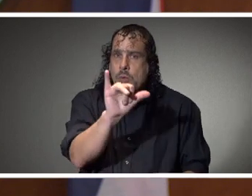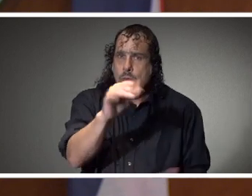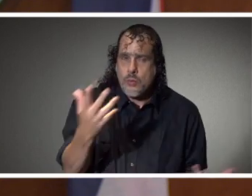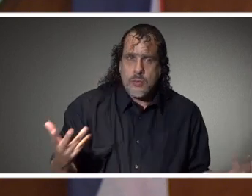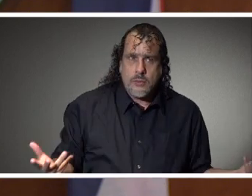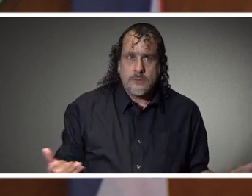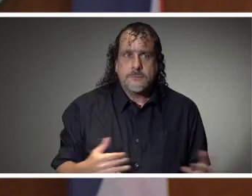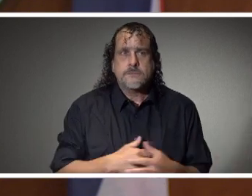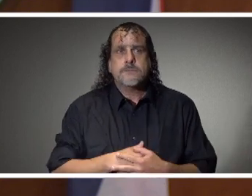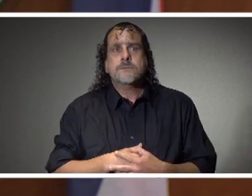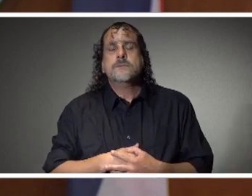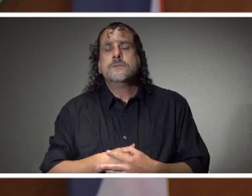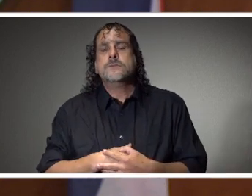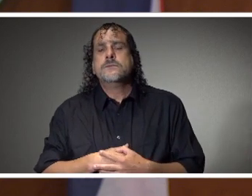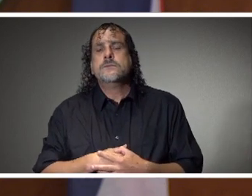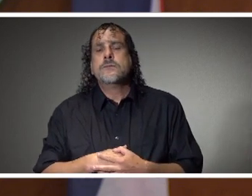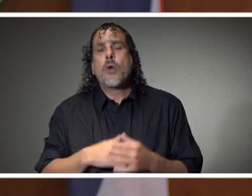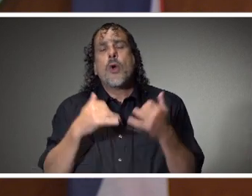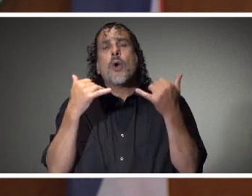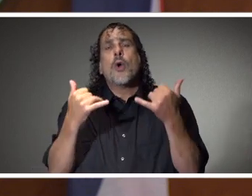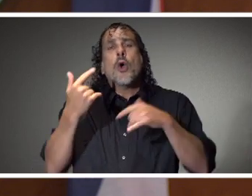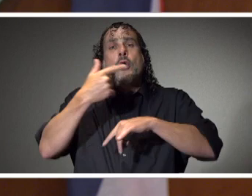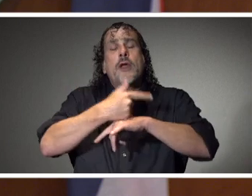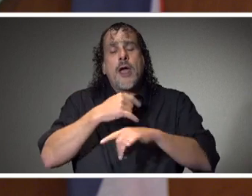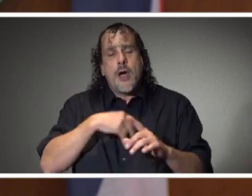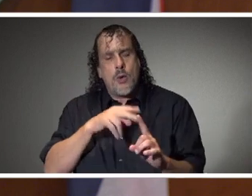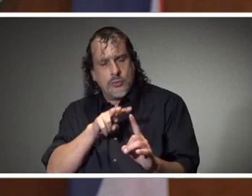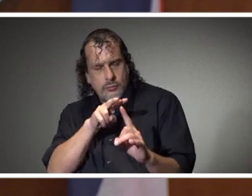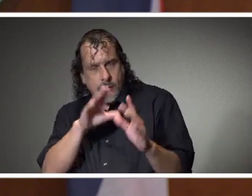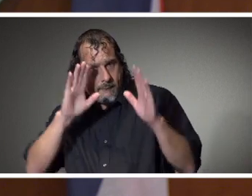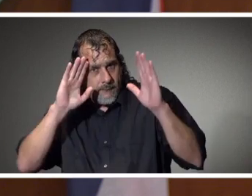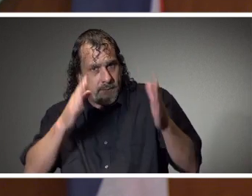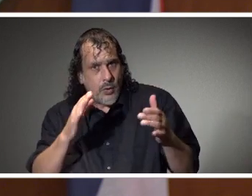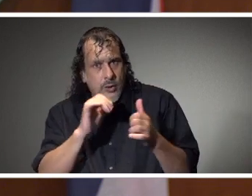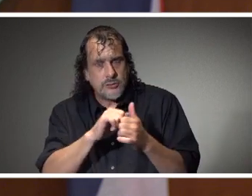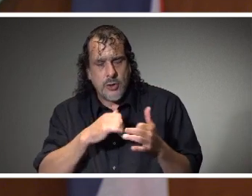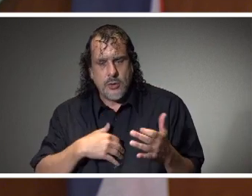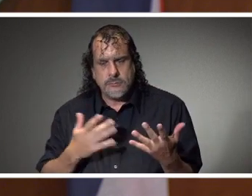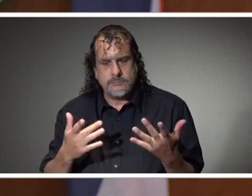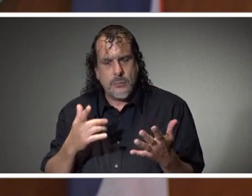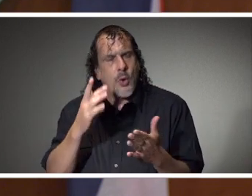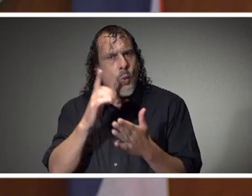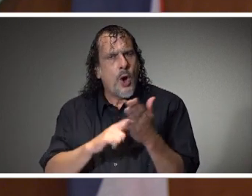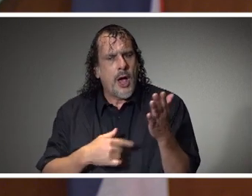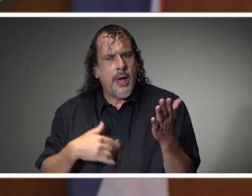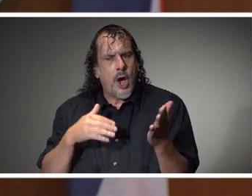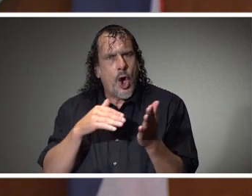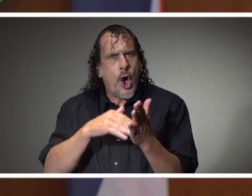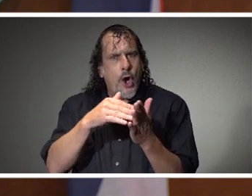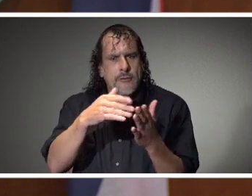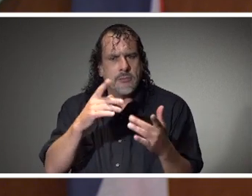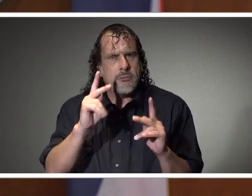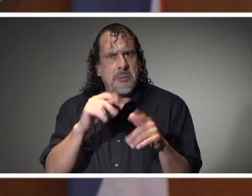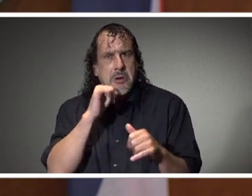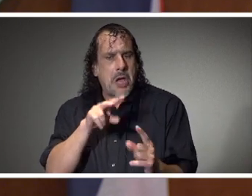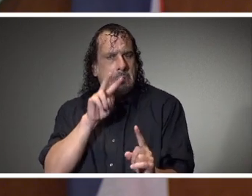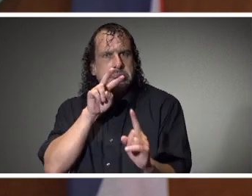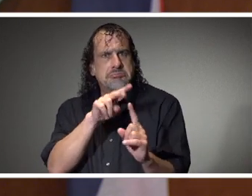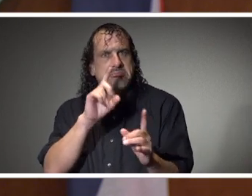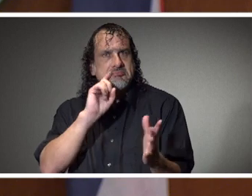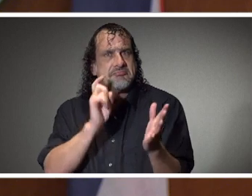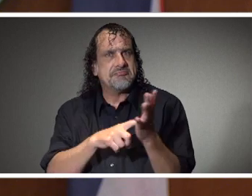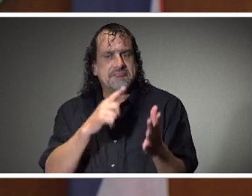Today, I want to focus on an aspect of this crisis that has too often gone unaddressed. There